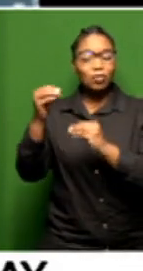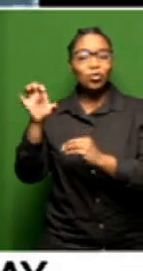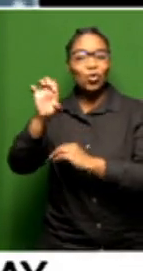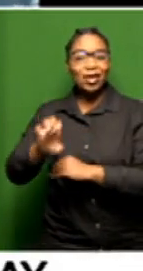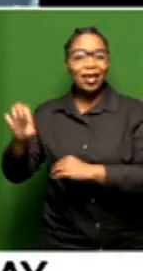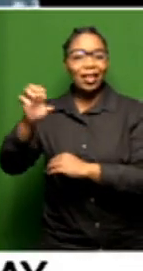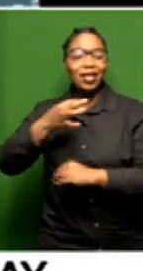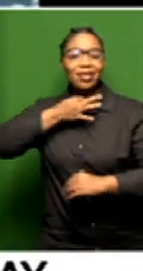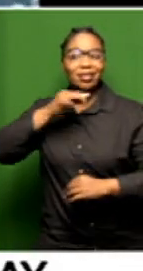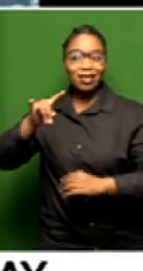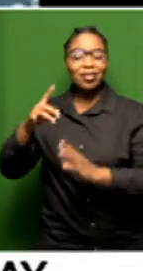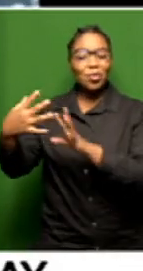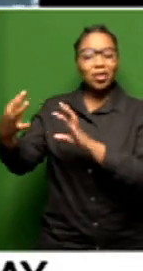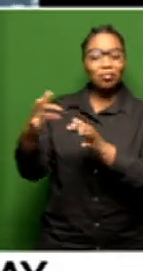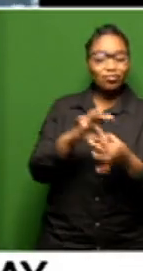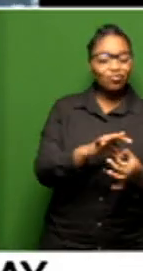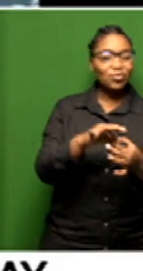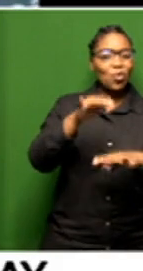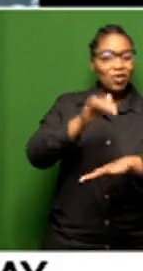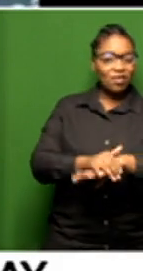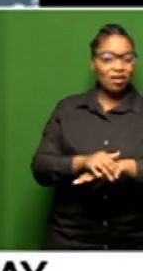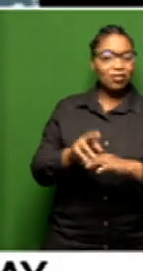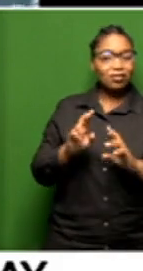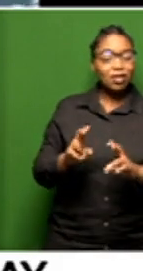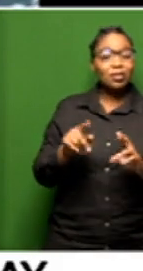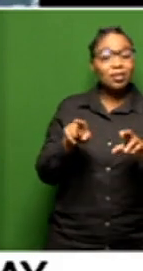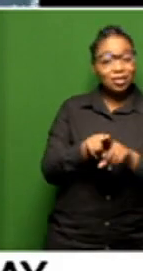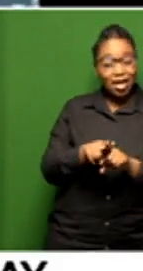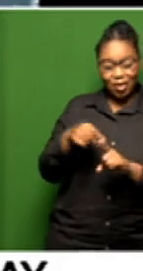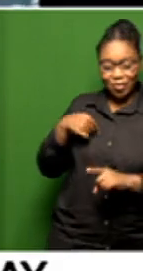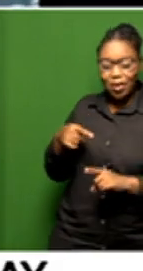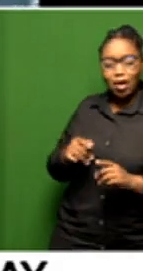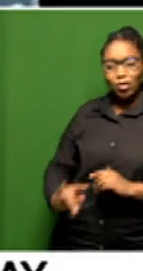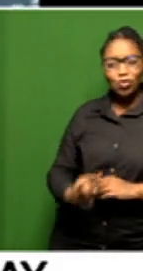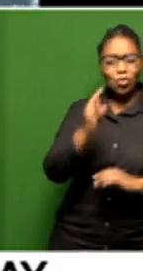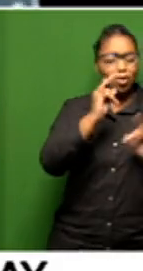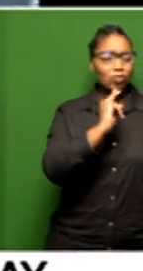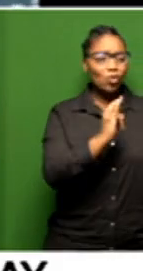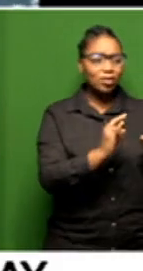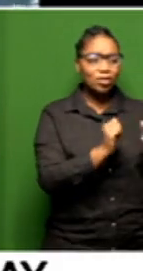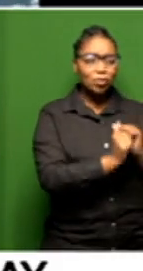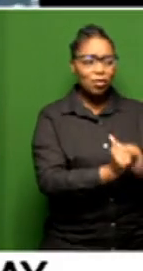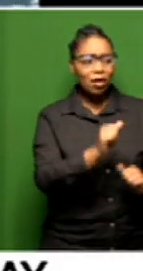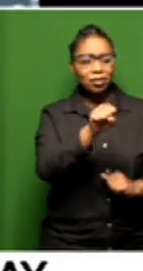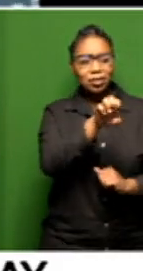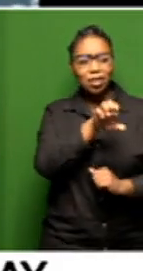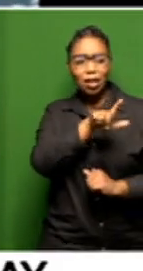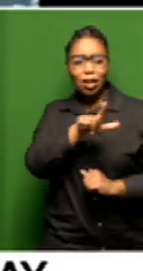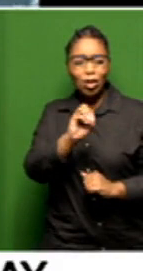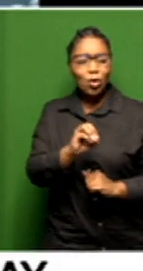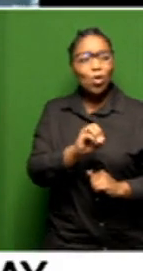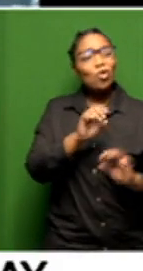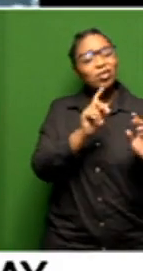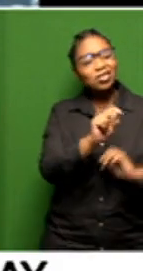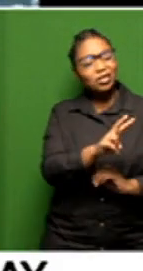So similarly, I grew up watching Sello on TV, obviously. And then, we